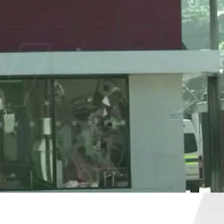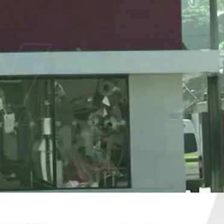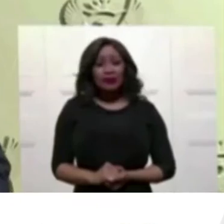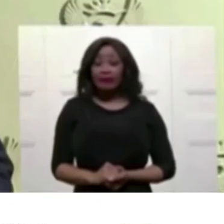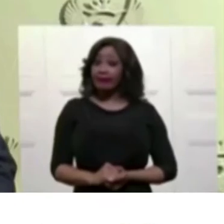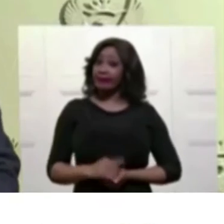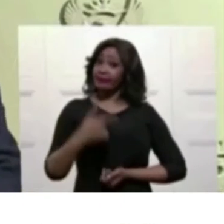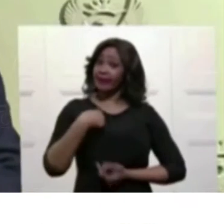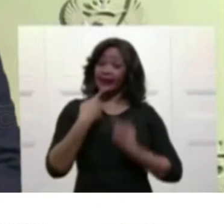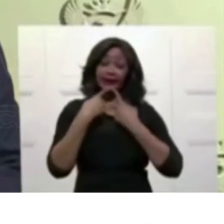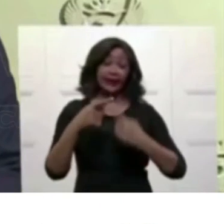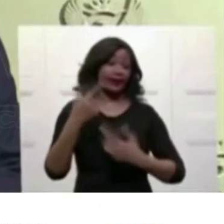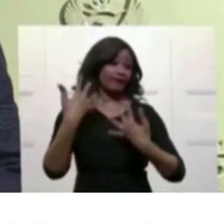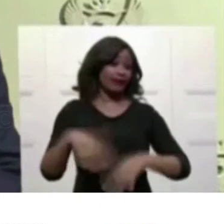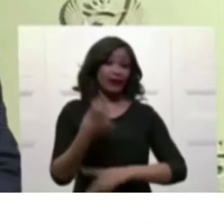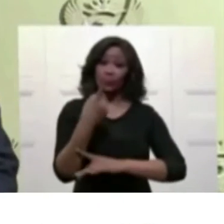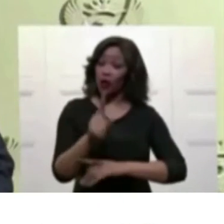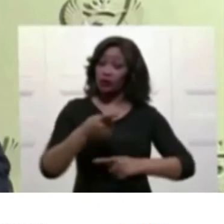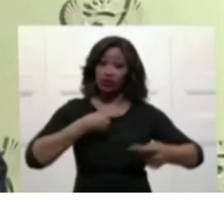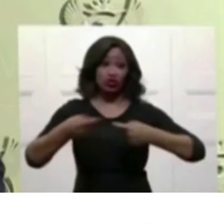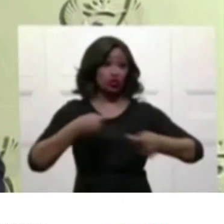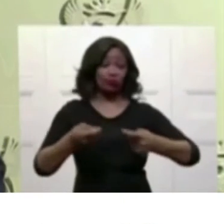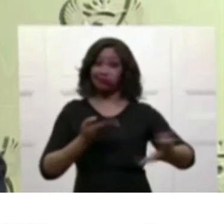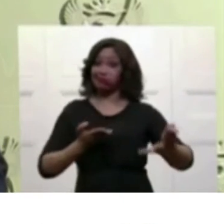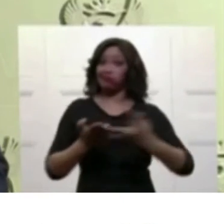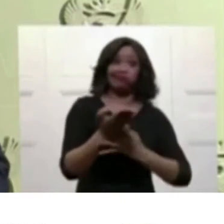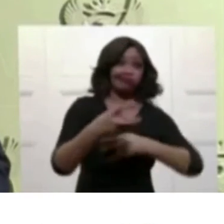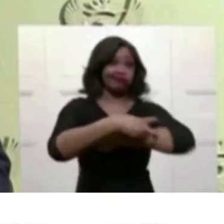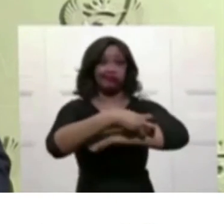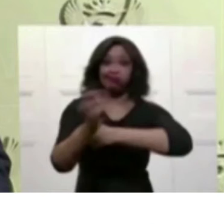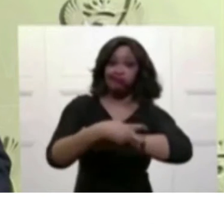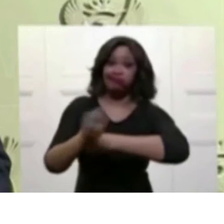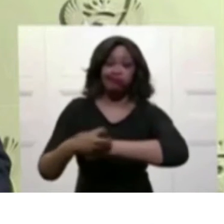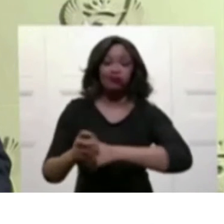theft. Shops have been looted and infrastructure has been destroyed.